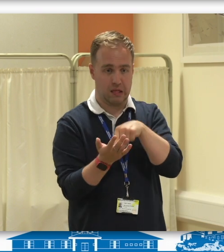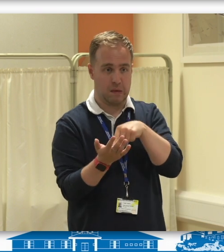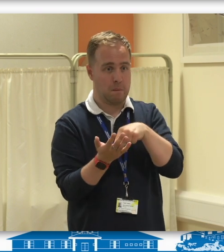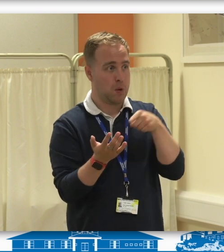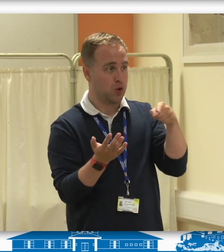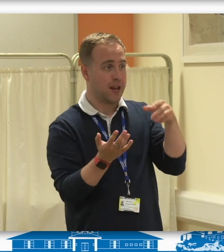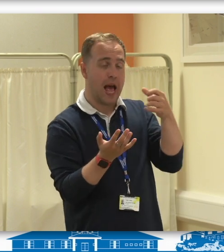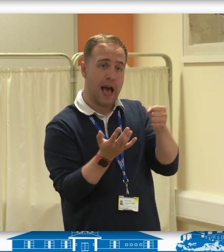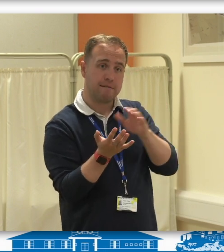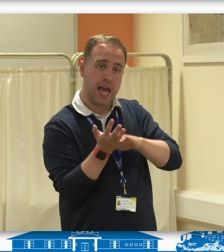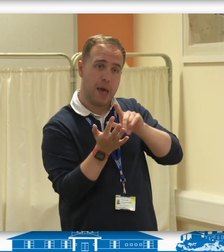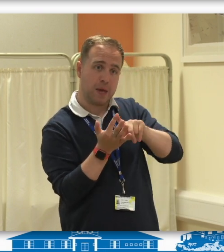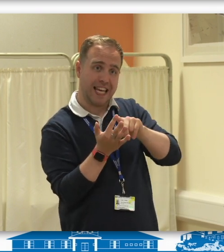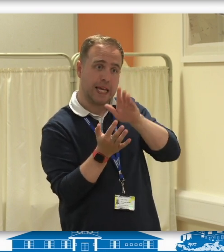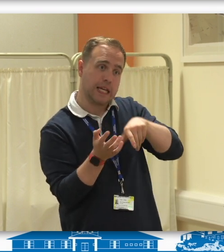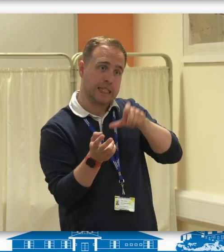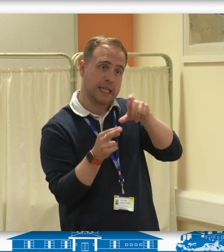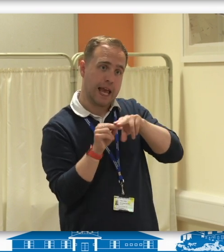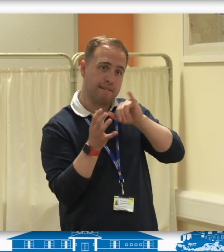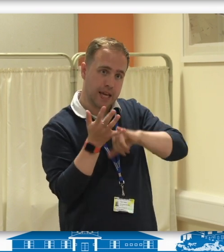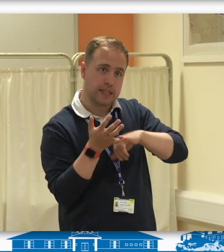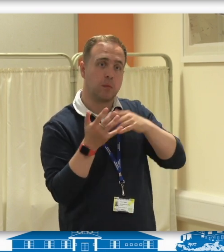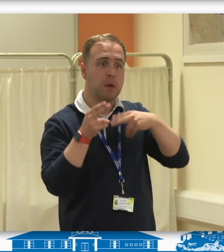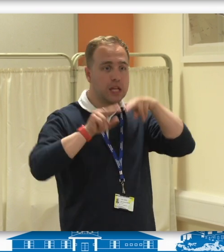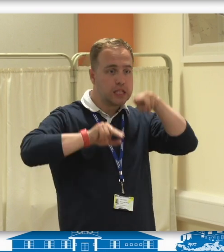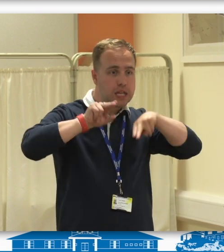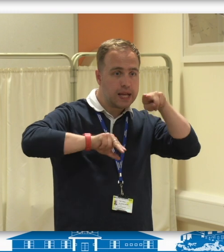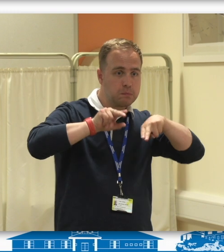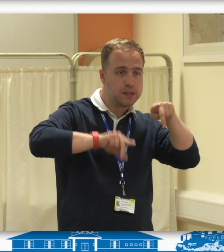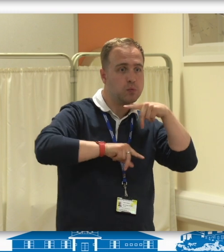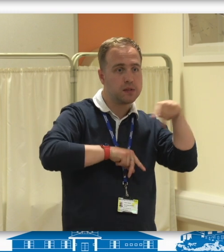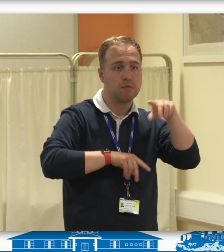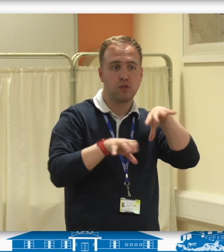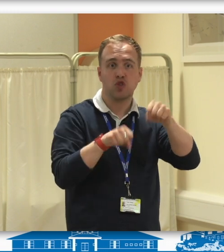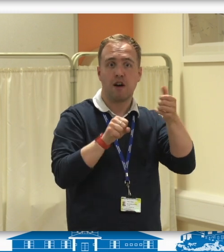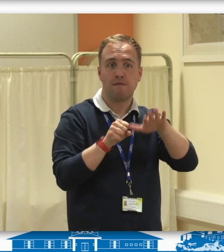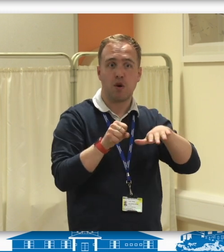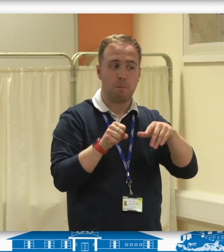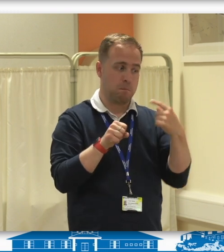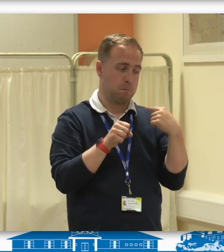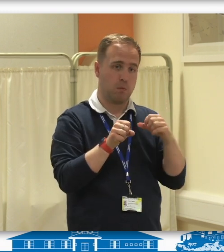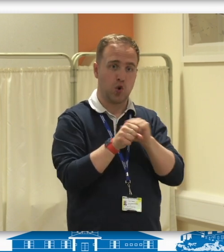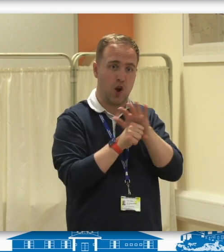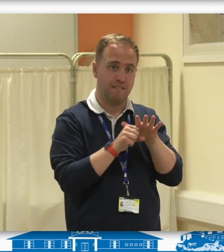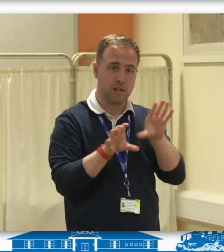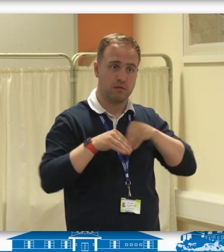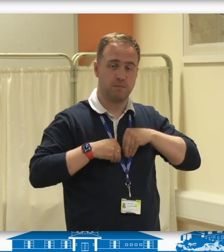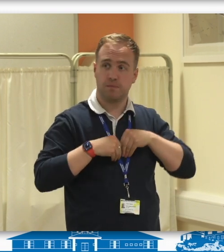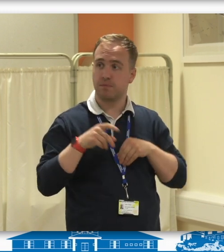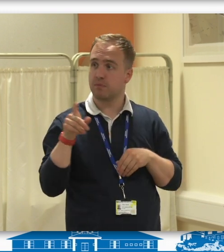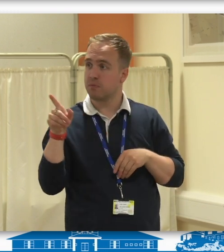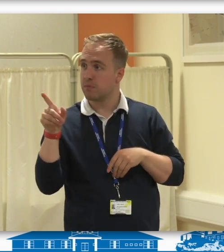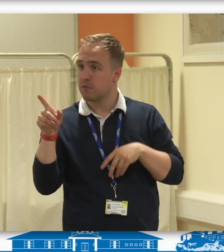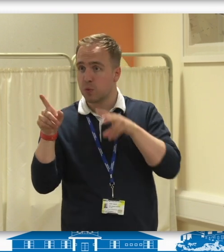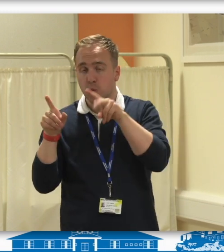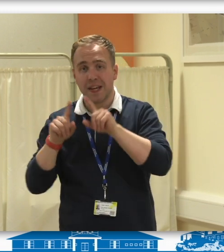has ME/CFS, and when they sit in front of us and we assess, it's been triggered by COVID. And do you see any difference between